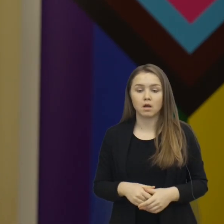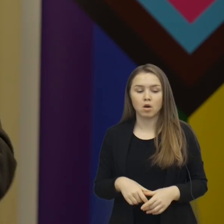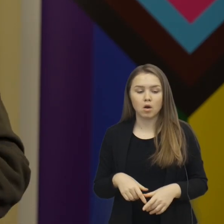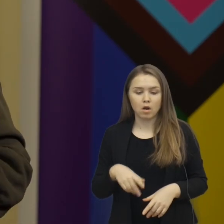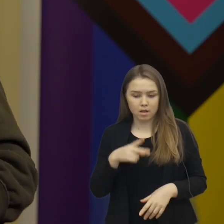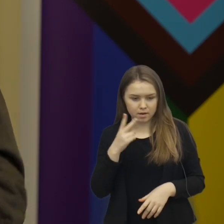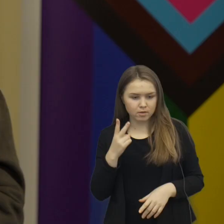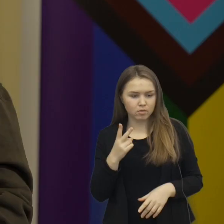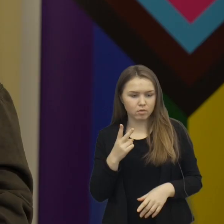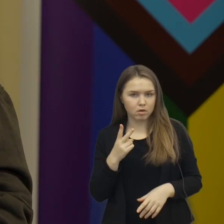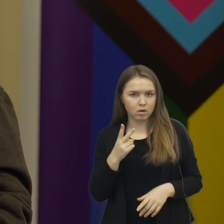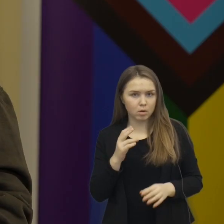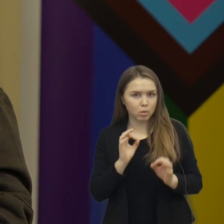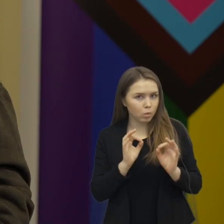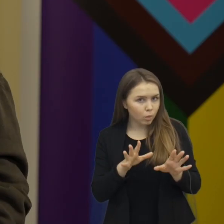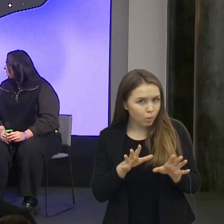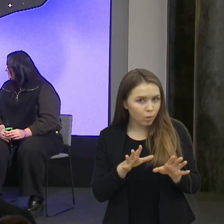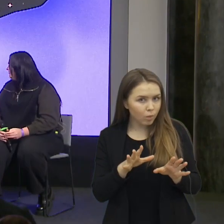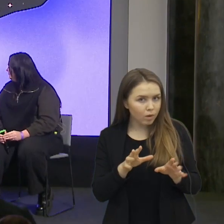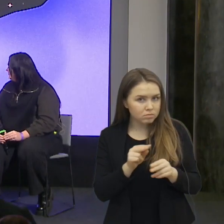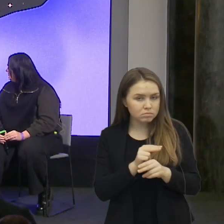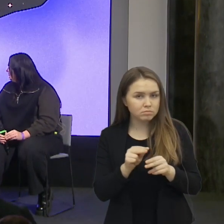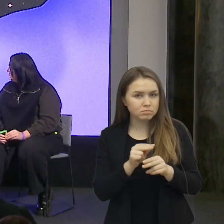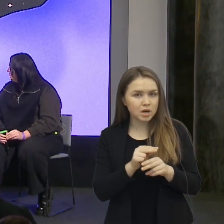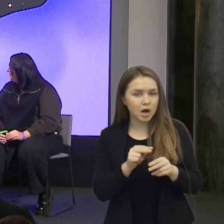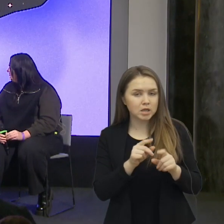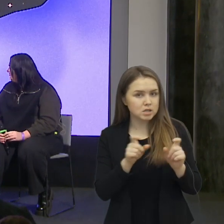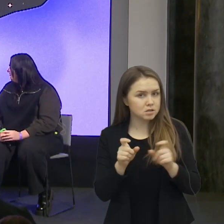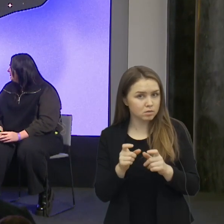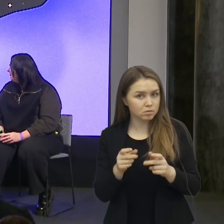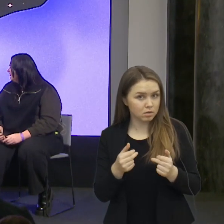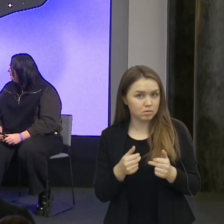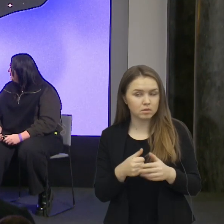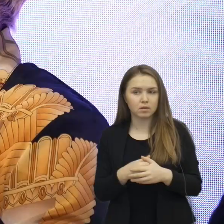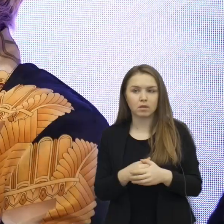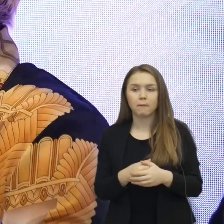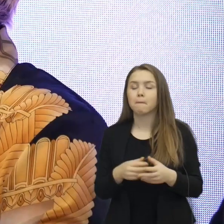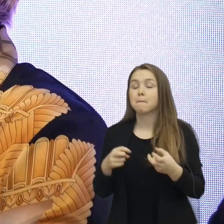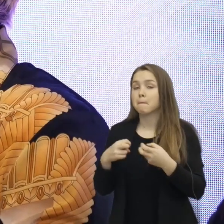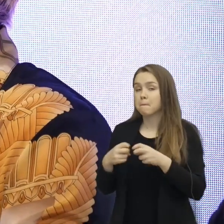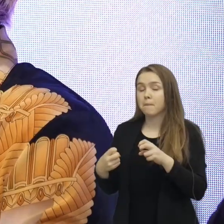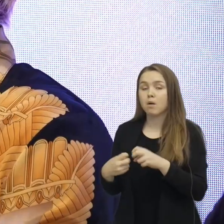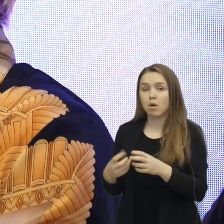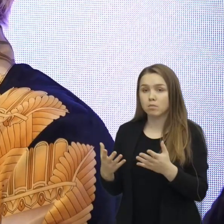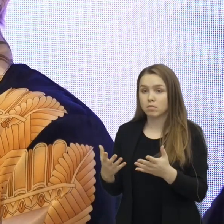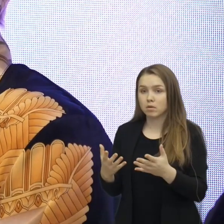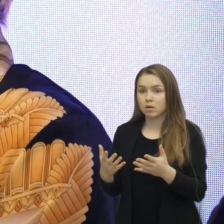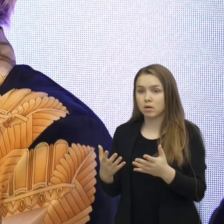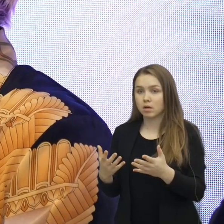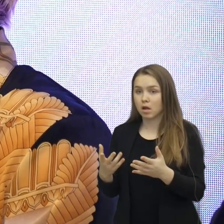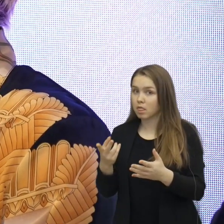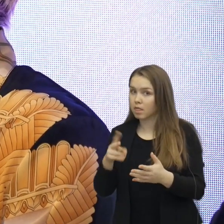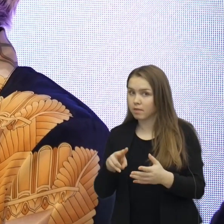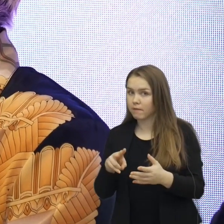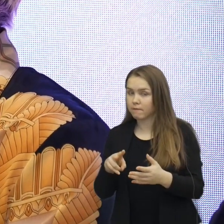clinics. But that is also a problem because we have the clinics. Before we had the old trans law,